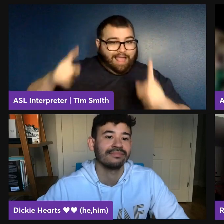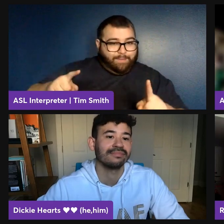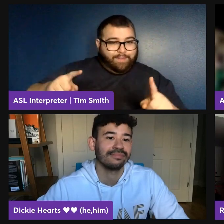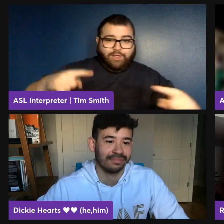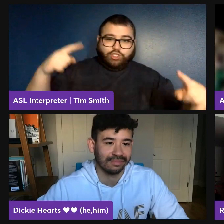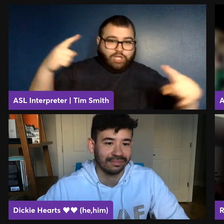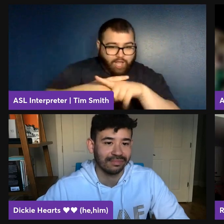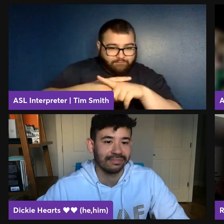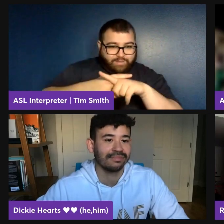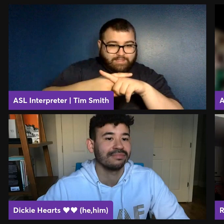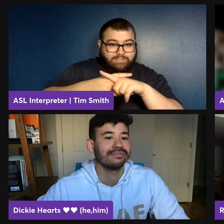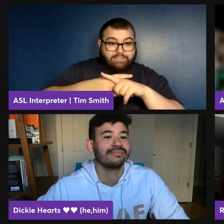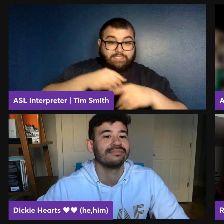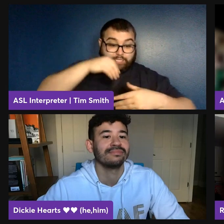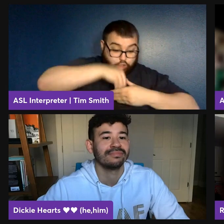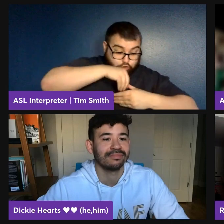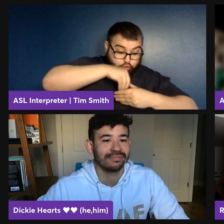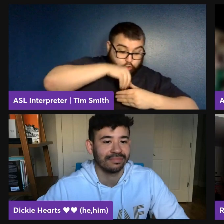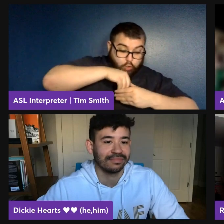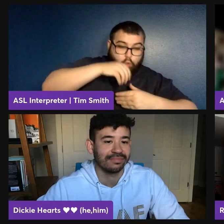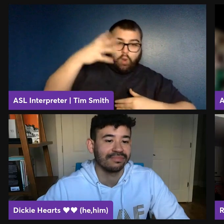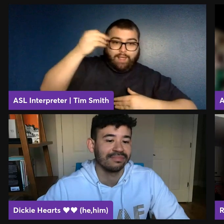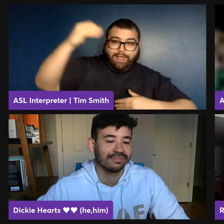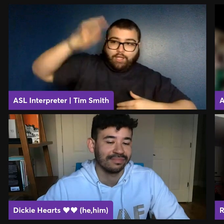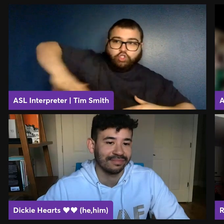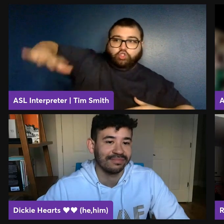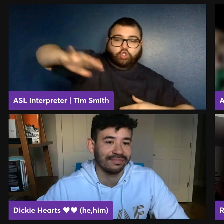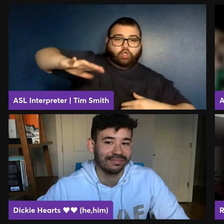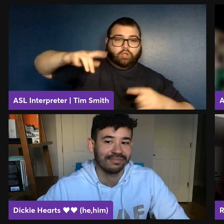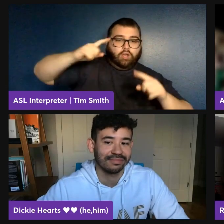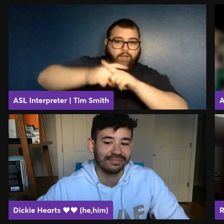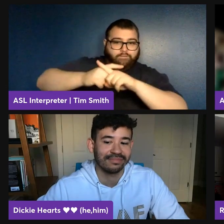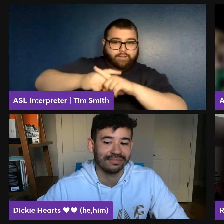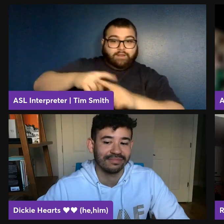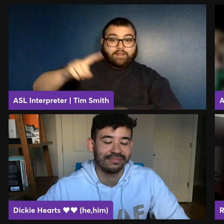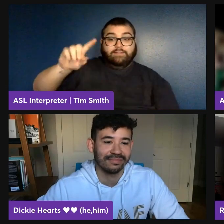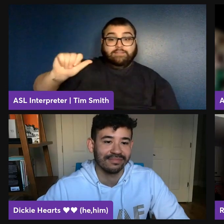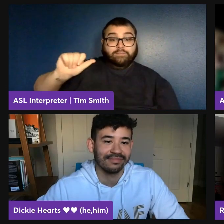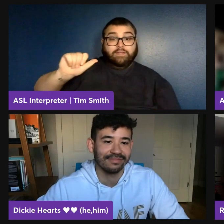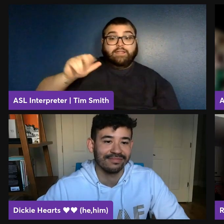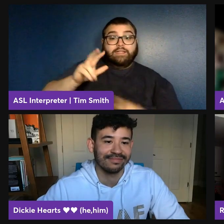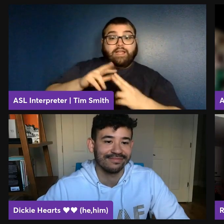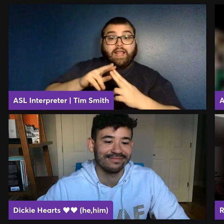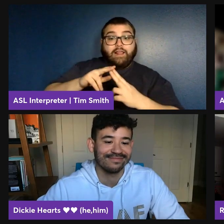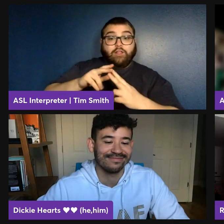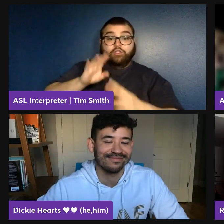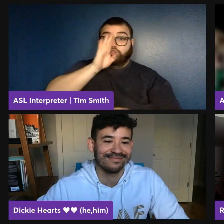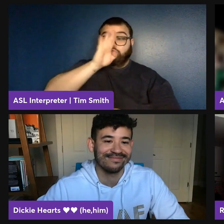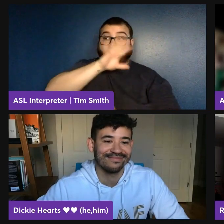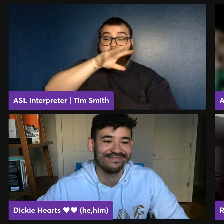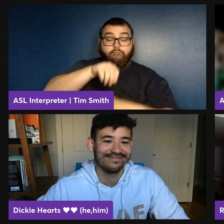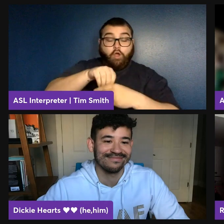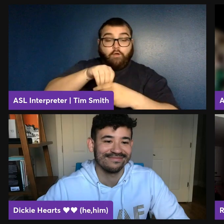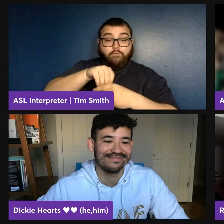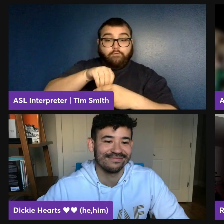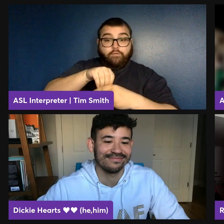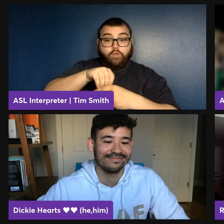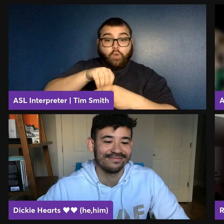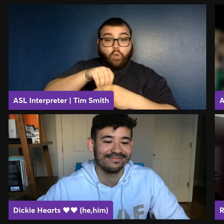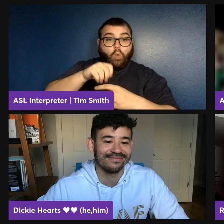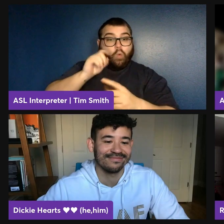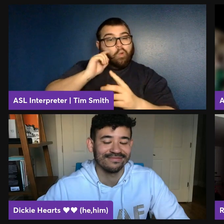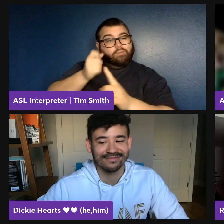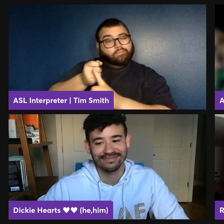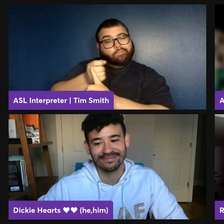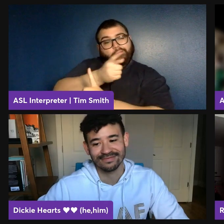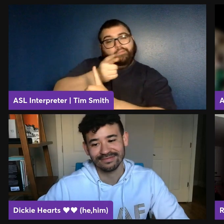conflict, either internal or external, and disability is either directly involved or peripherally involved,